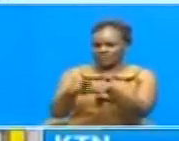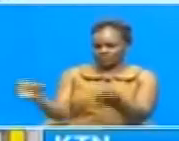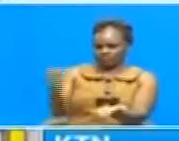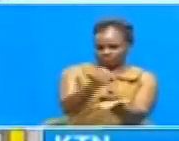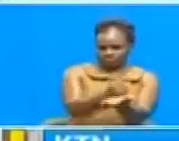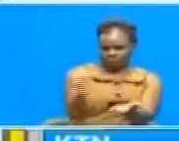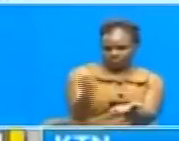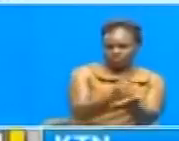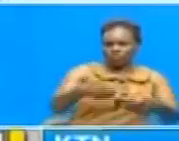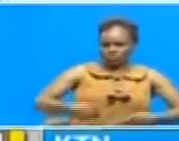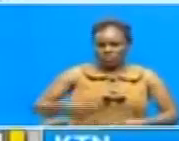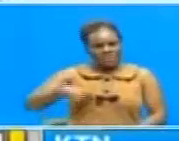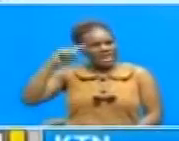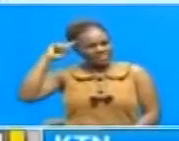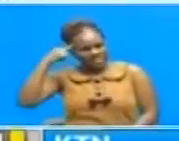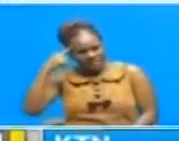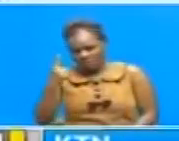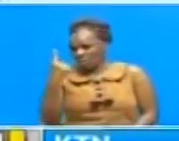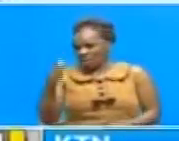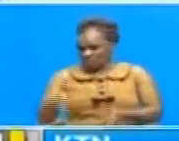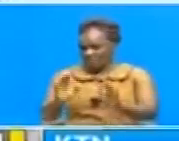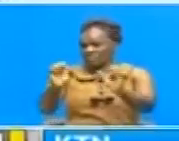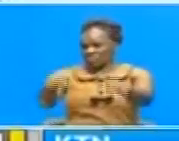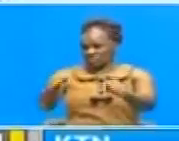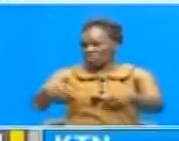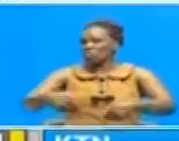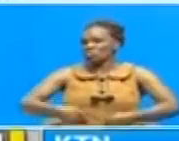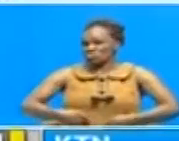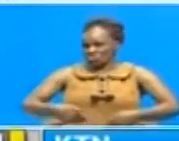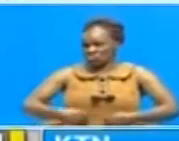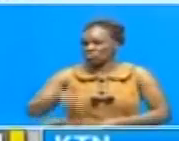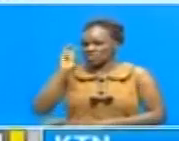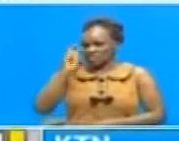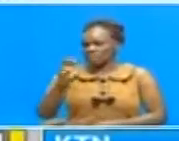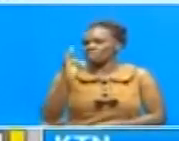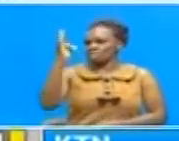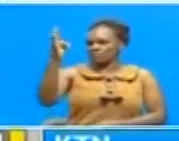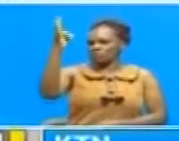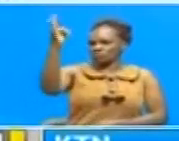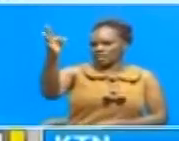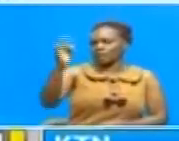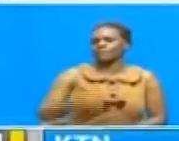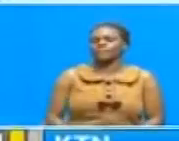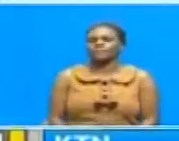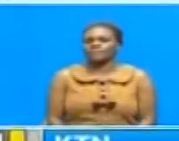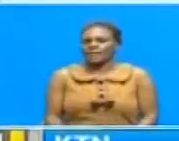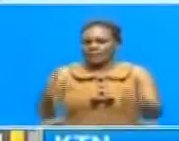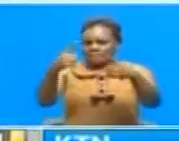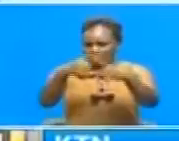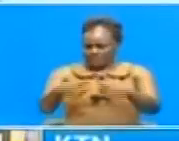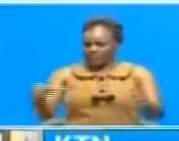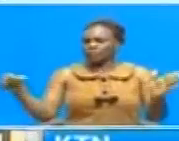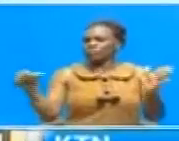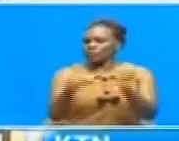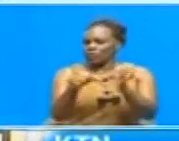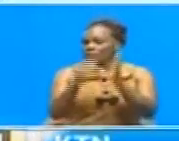of them. Okay. So according to me, in one way or the other, the youth will start seeing some future in themselves. Okay. But the real